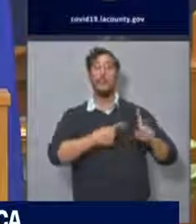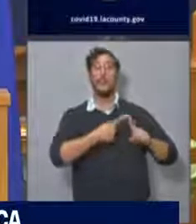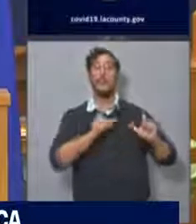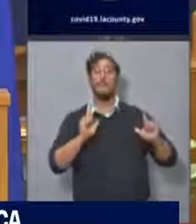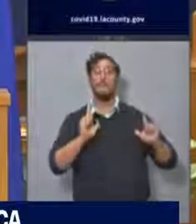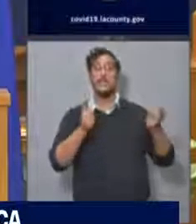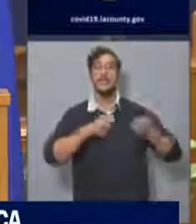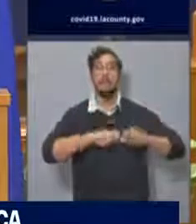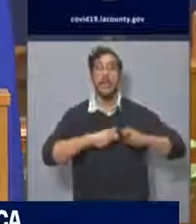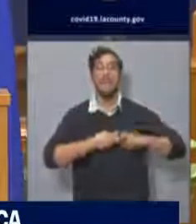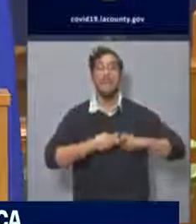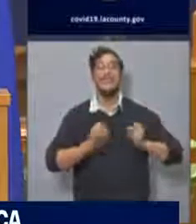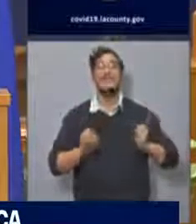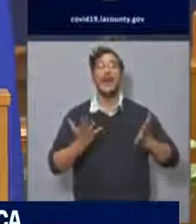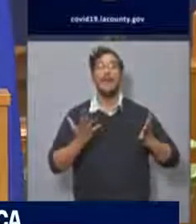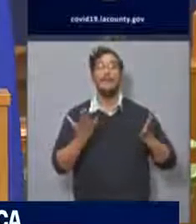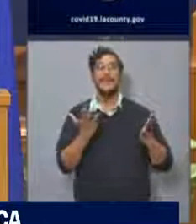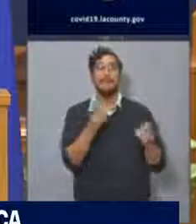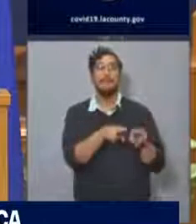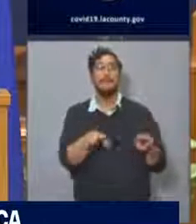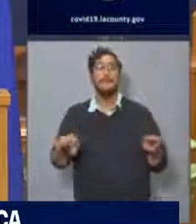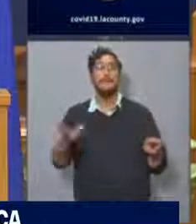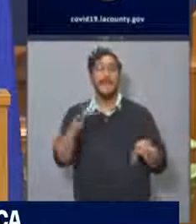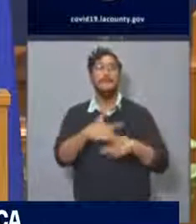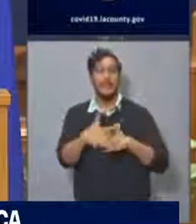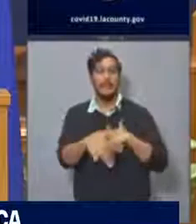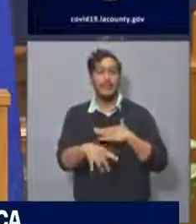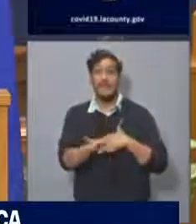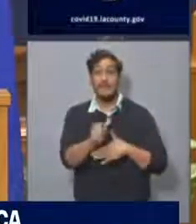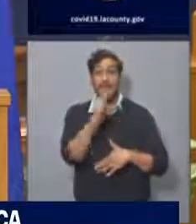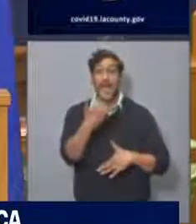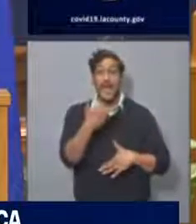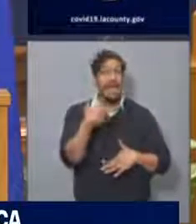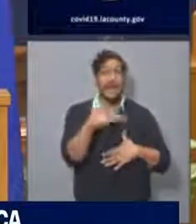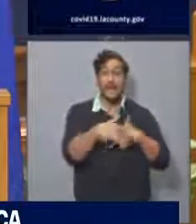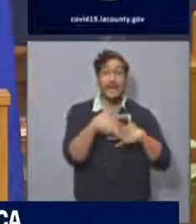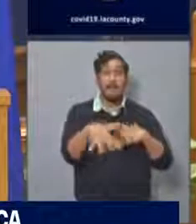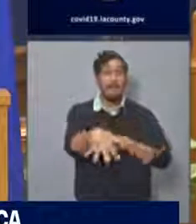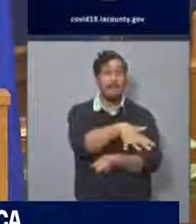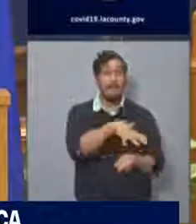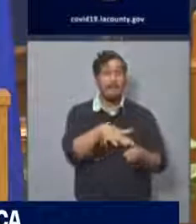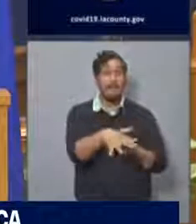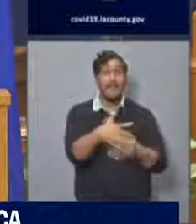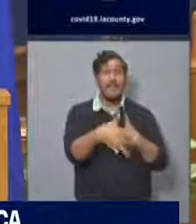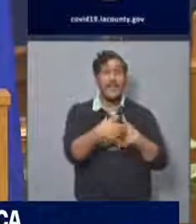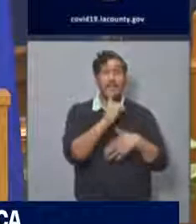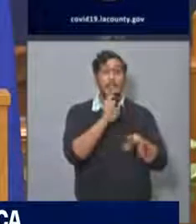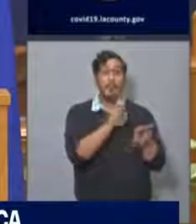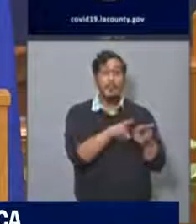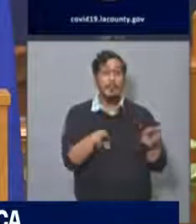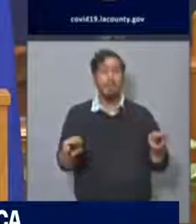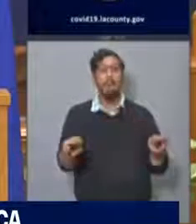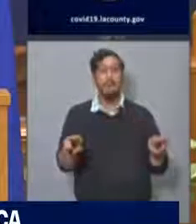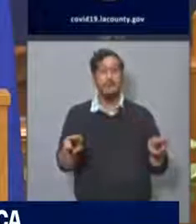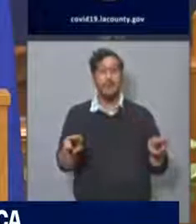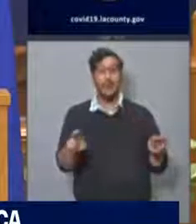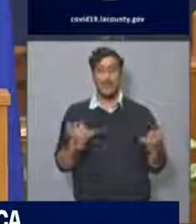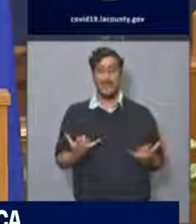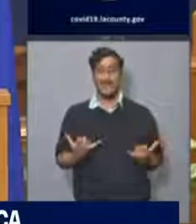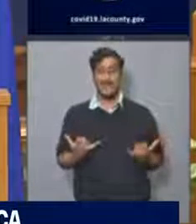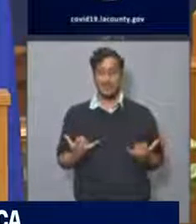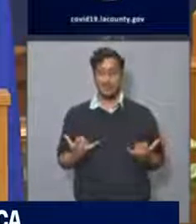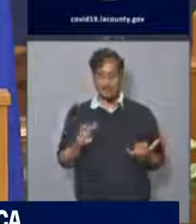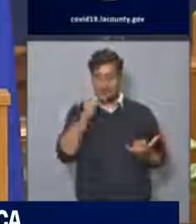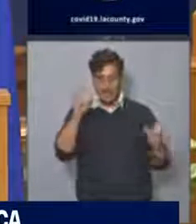problem is the physical bed space, when there's not enough physical space to have patients safely within the existing hospital system. That's not the